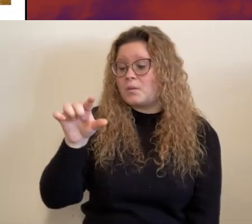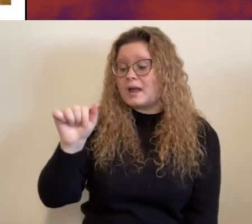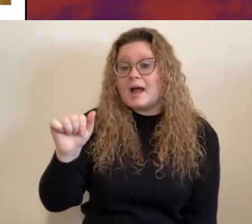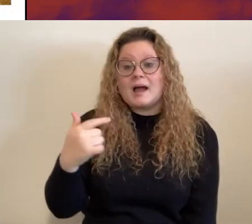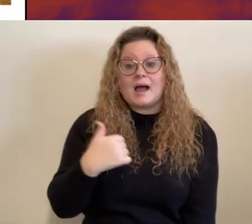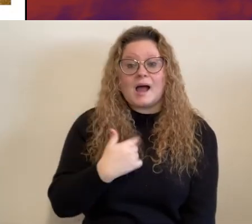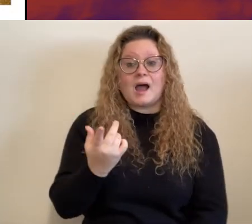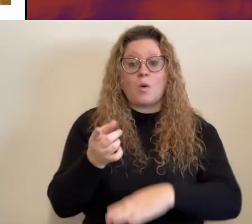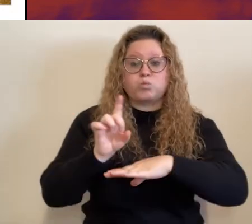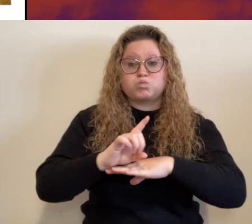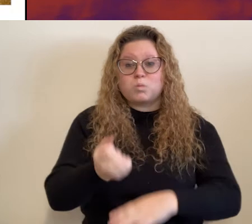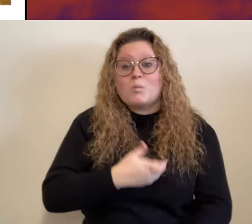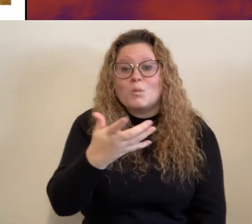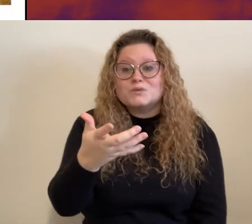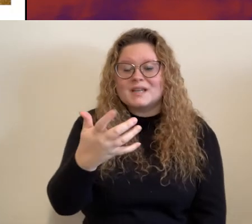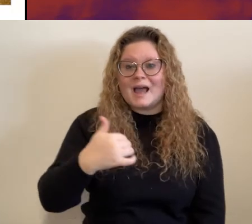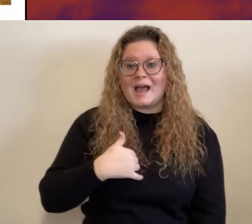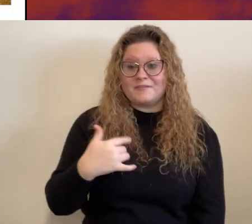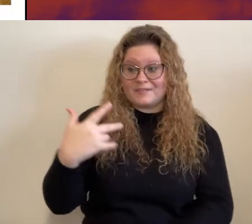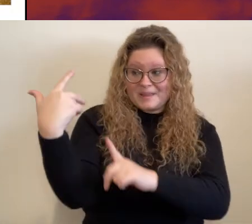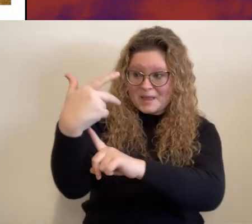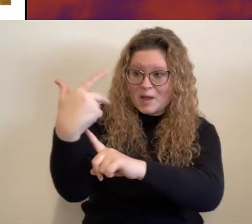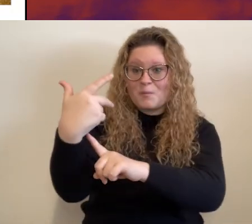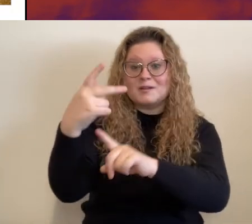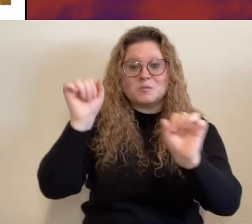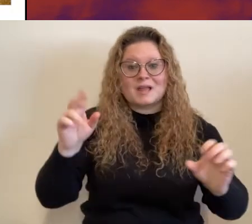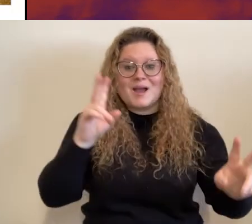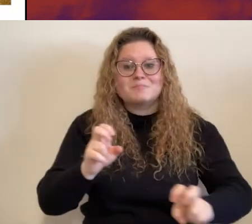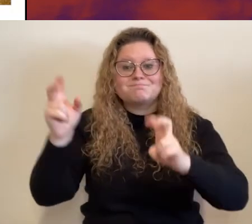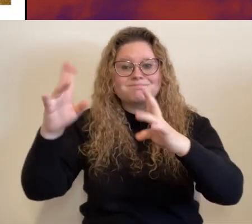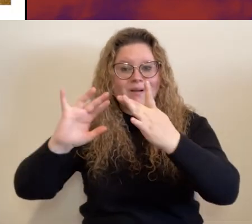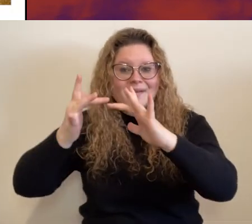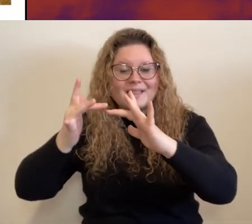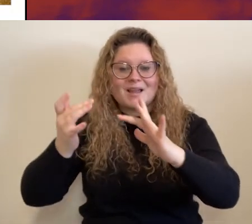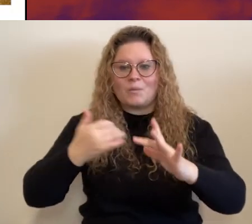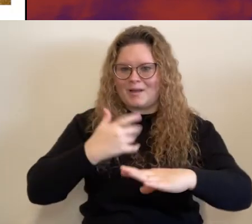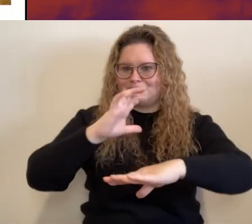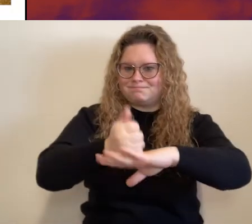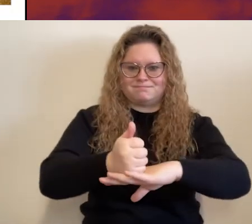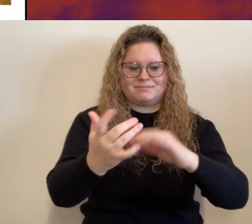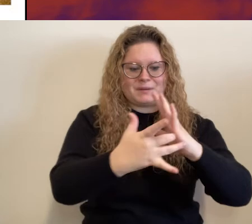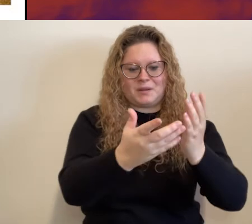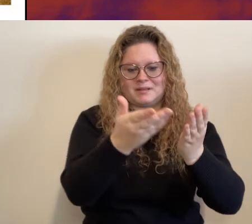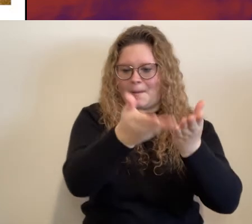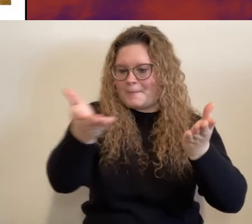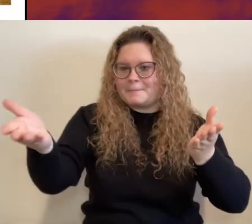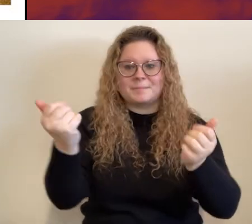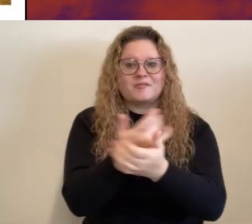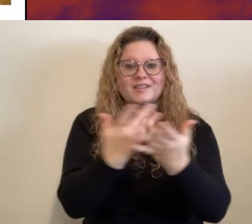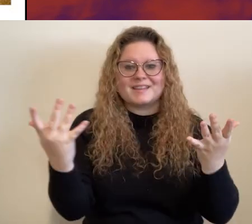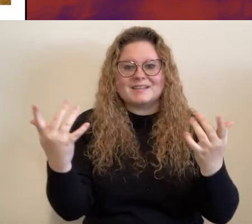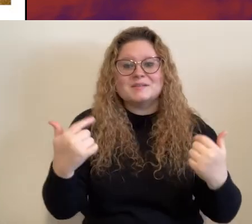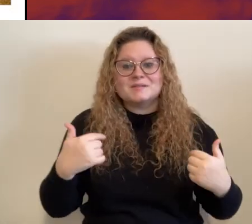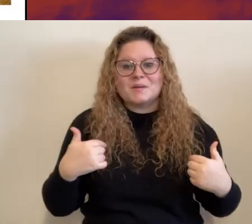it was live streamed at the Bus Stop Theater. We had the whole setup there. And so not only did I milk